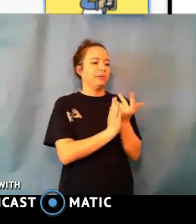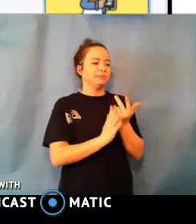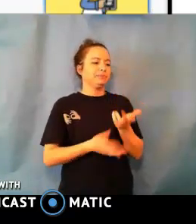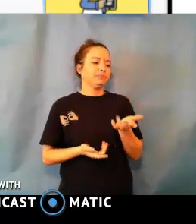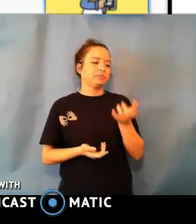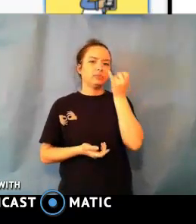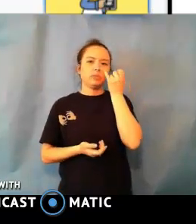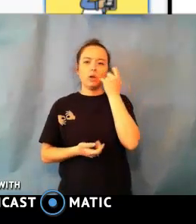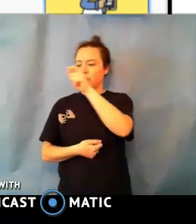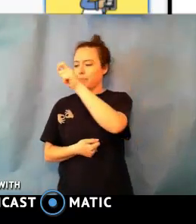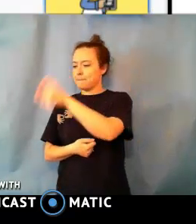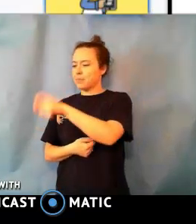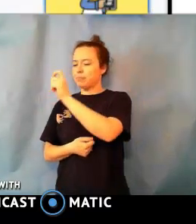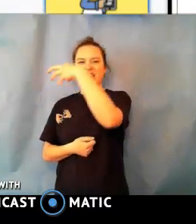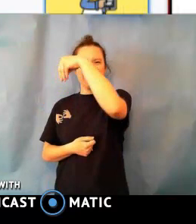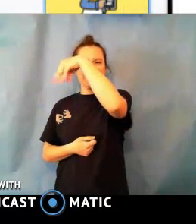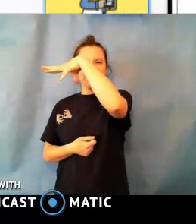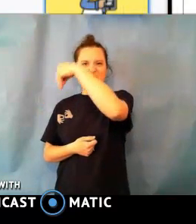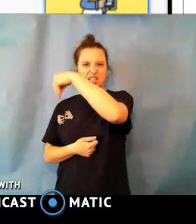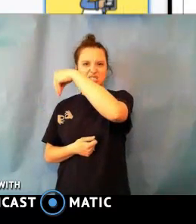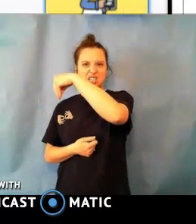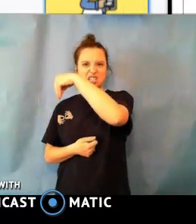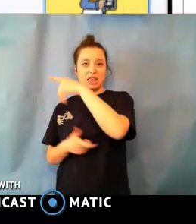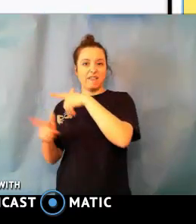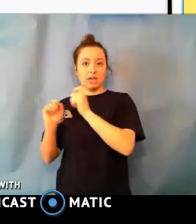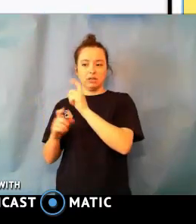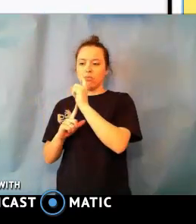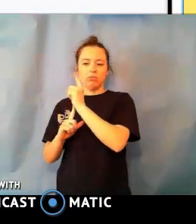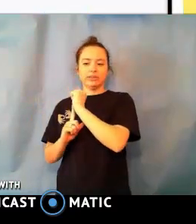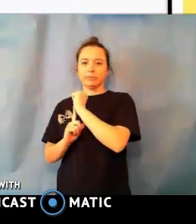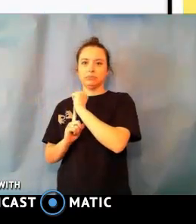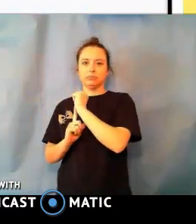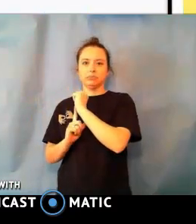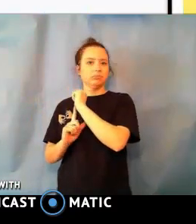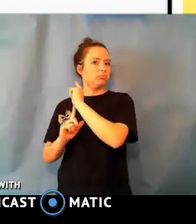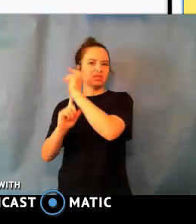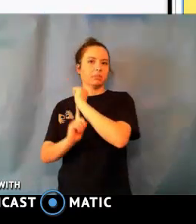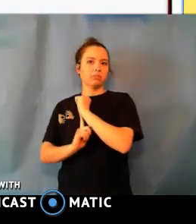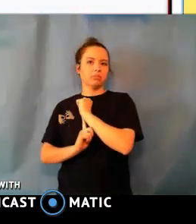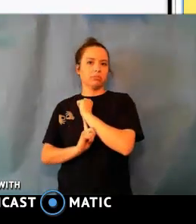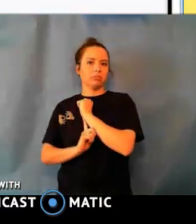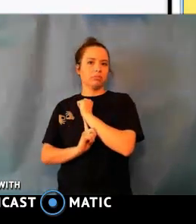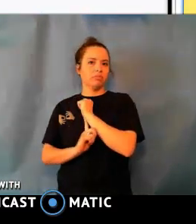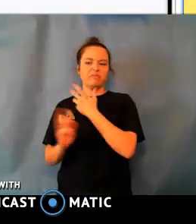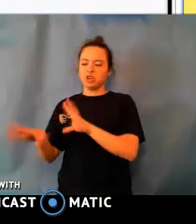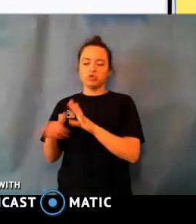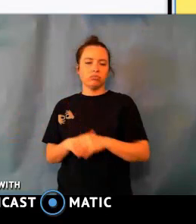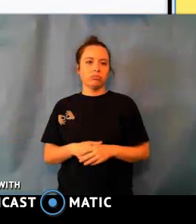we turn off a light switch? Is that something we can do quickly? Yes, that takes just a couple